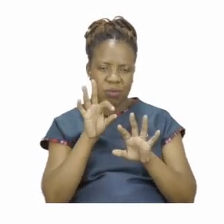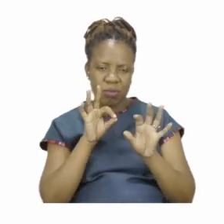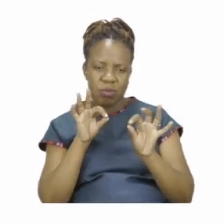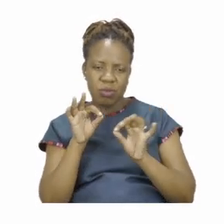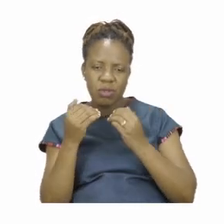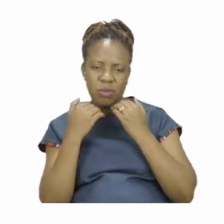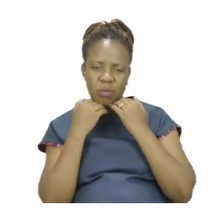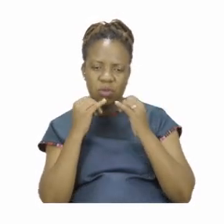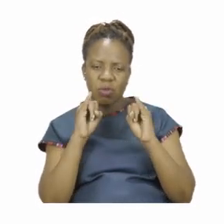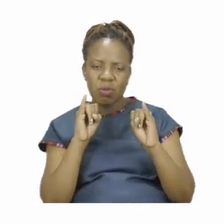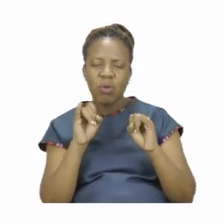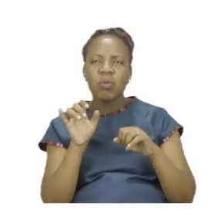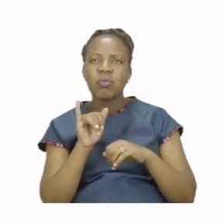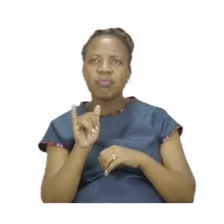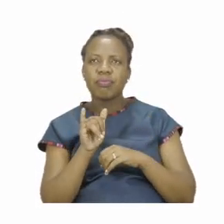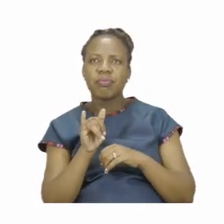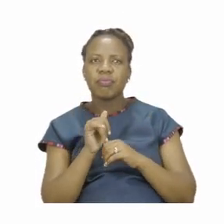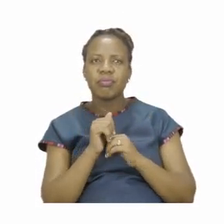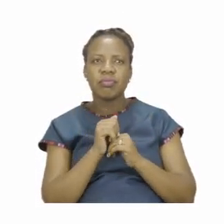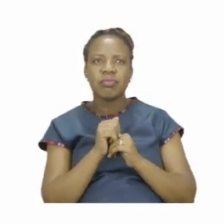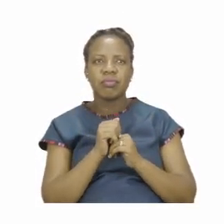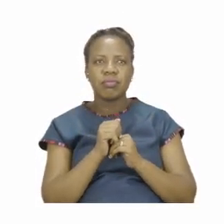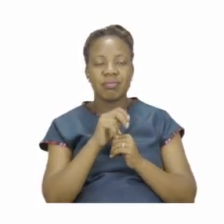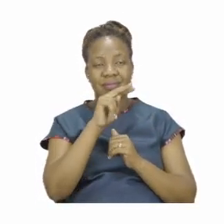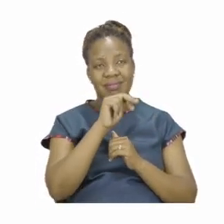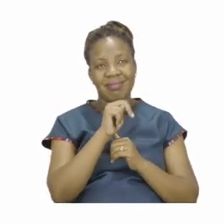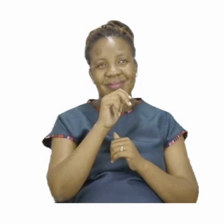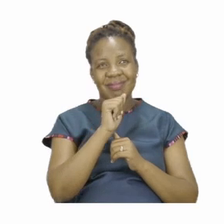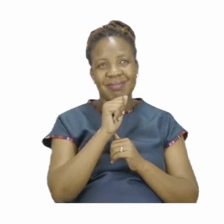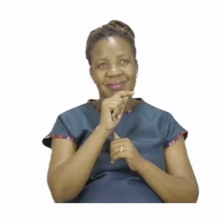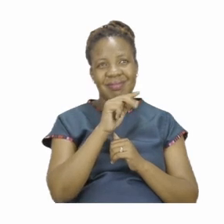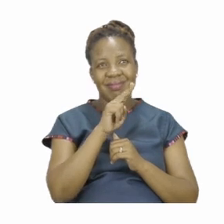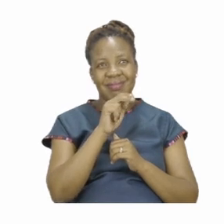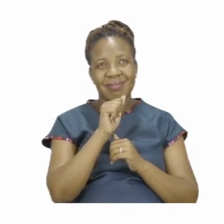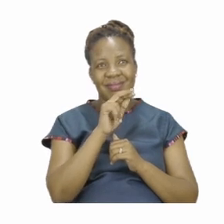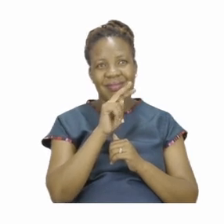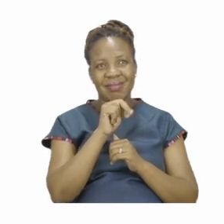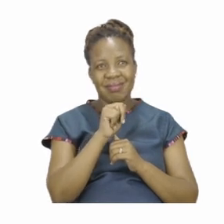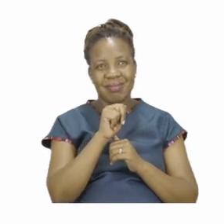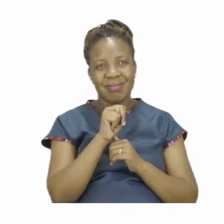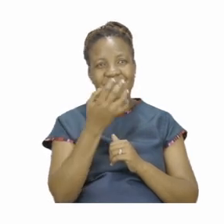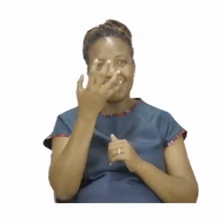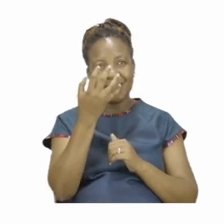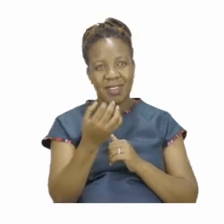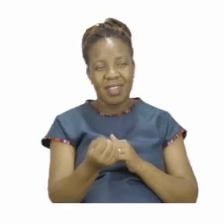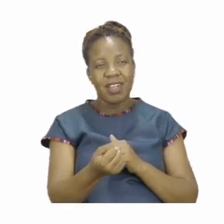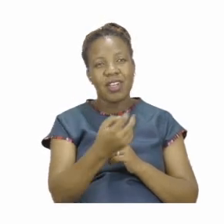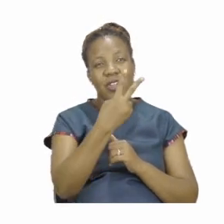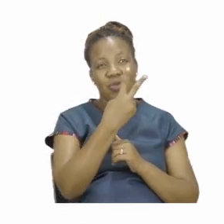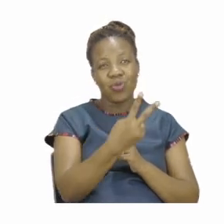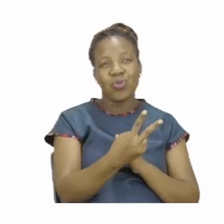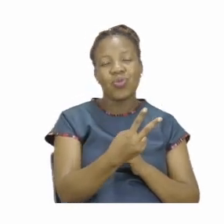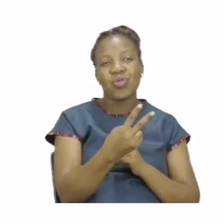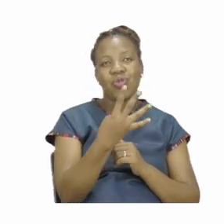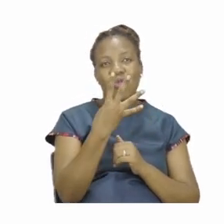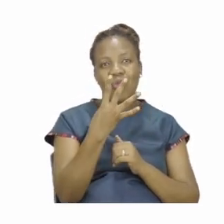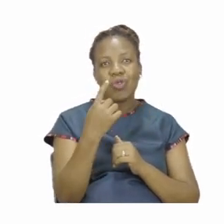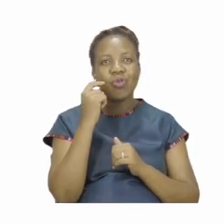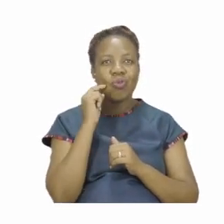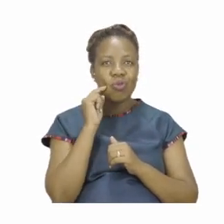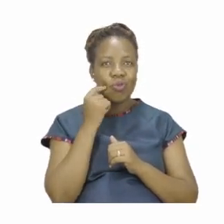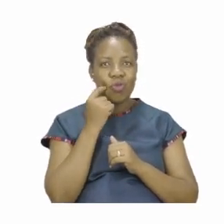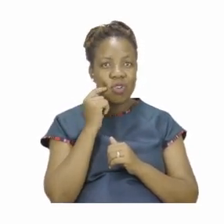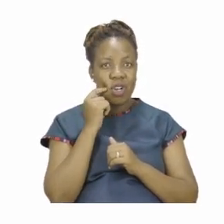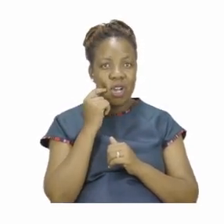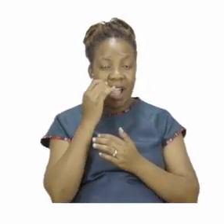It says, Nathan has 24 sweets. He gives half of the